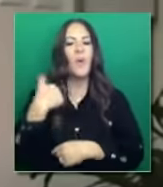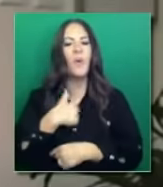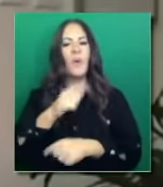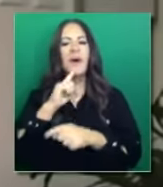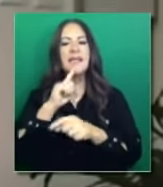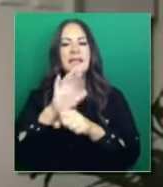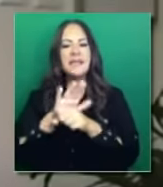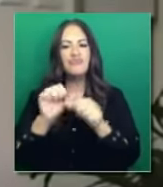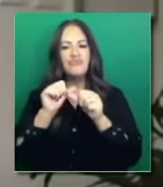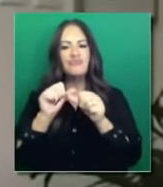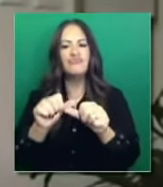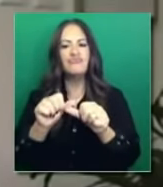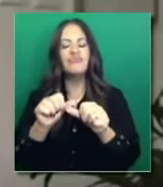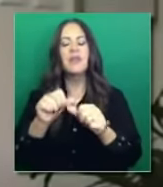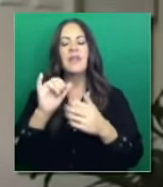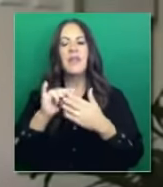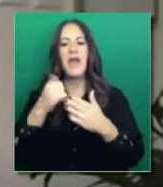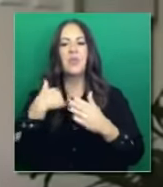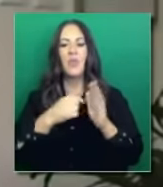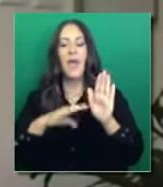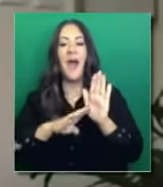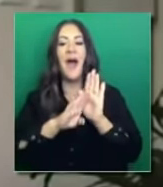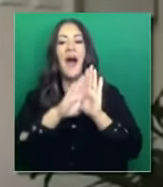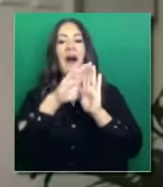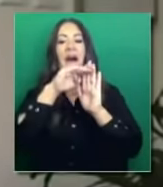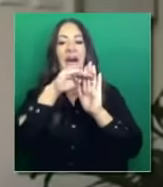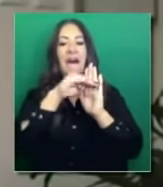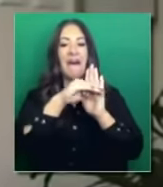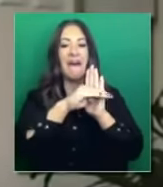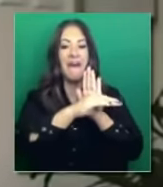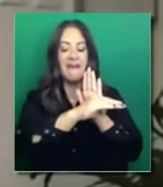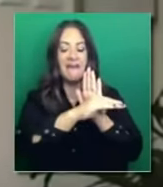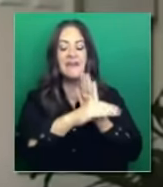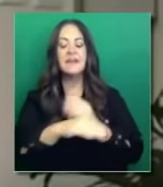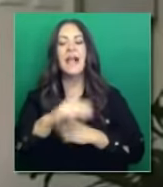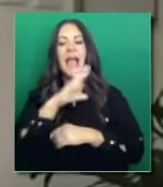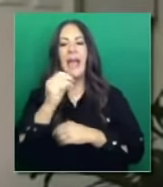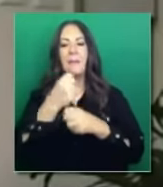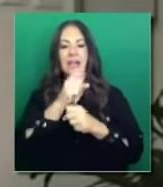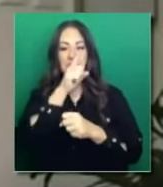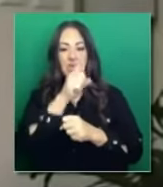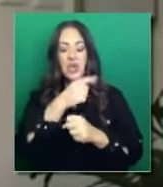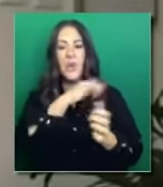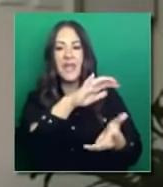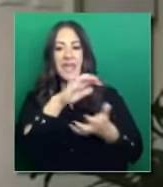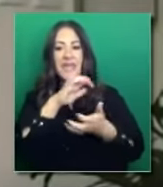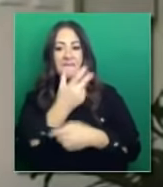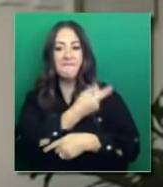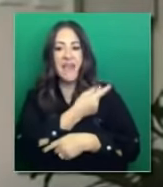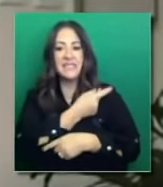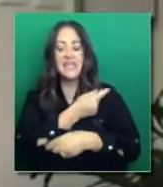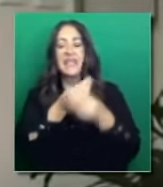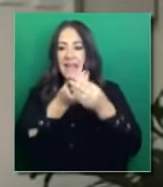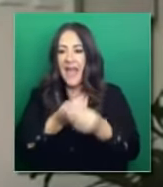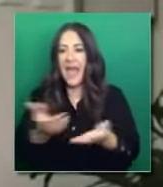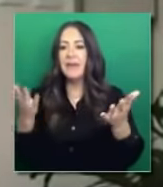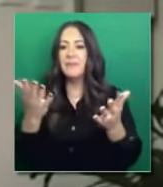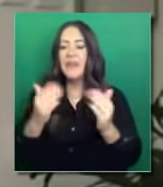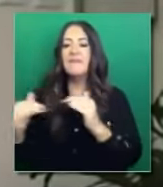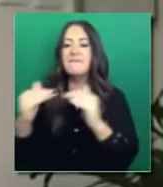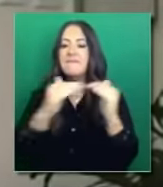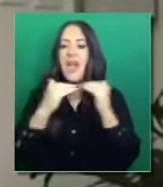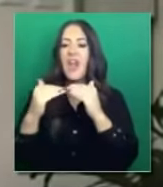that as we bend the curve, as we get vaccines safely and equitably distributed across the state, as we